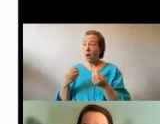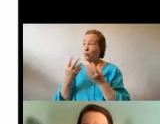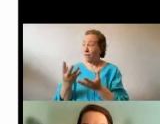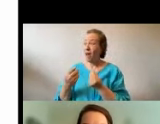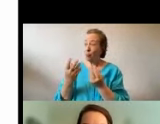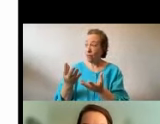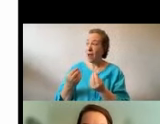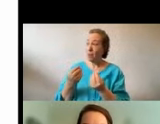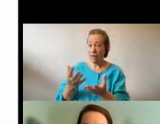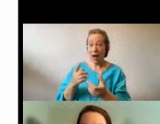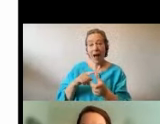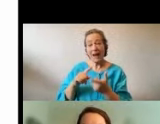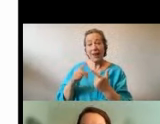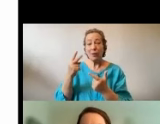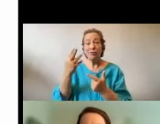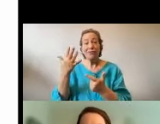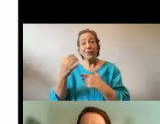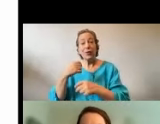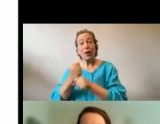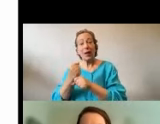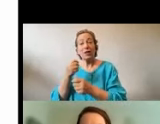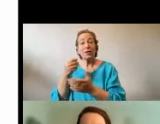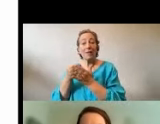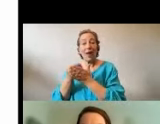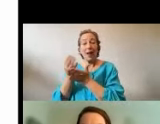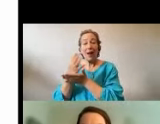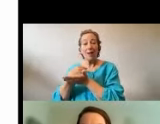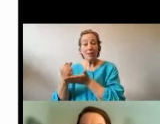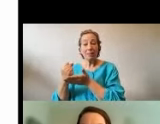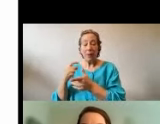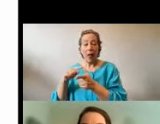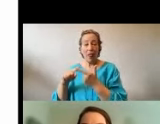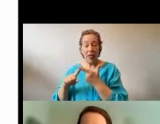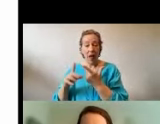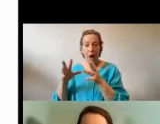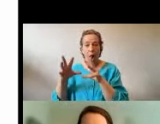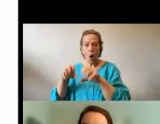funding ends, have to deal with removing that service from the community.